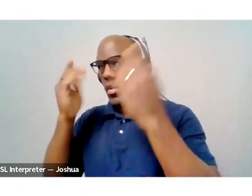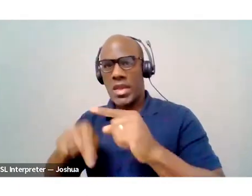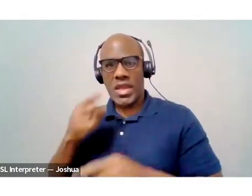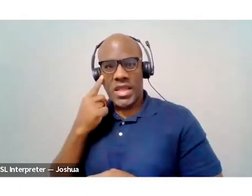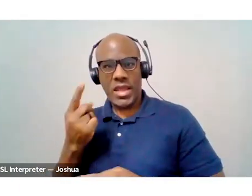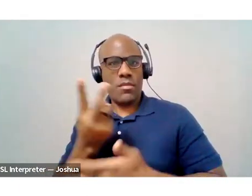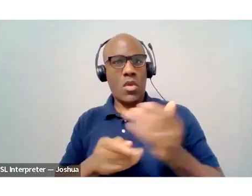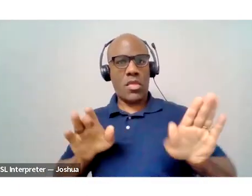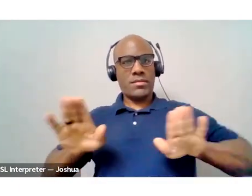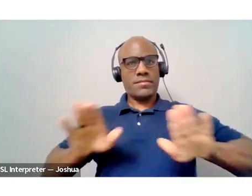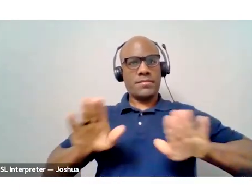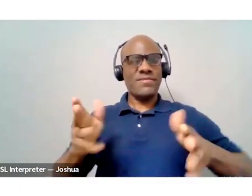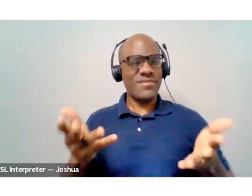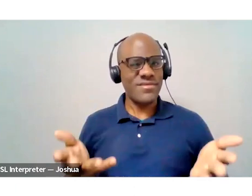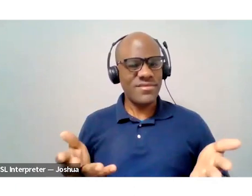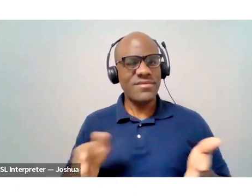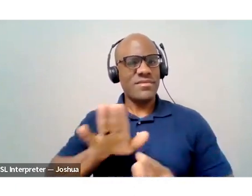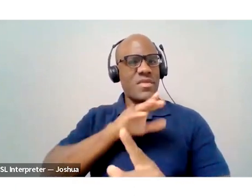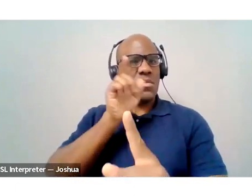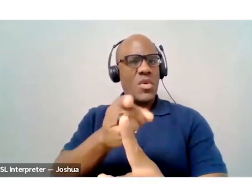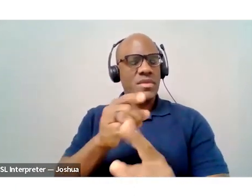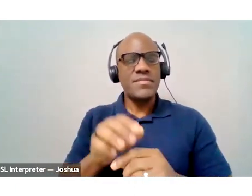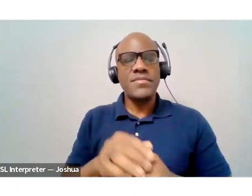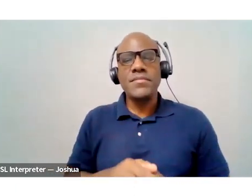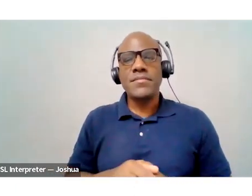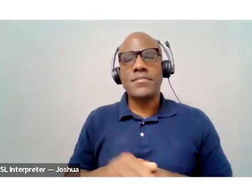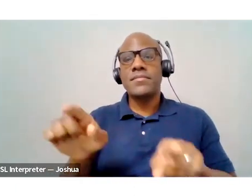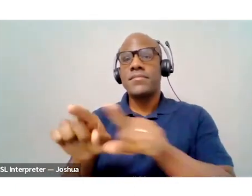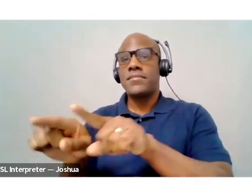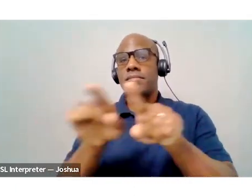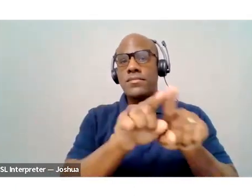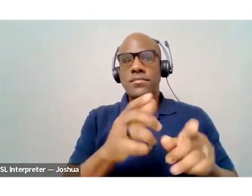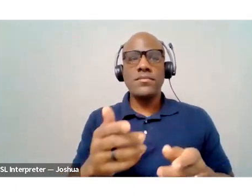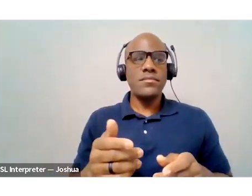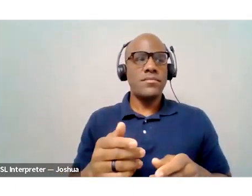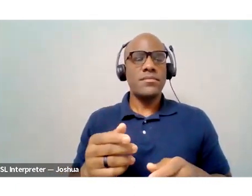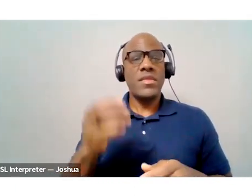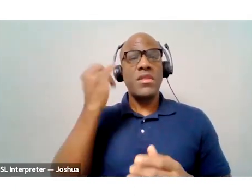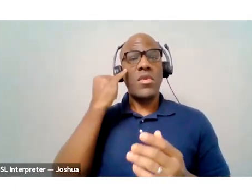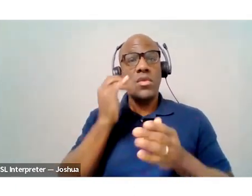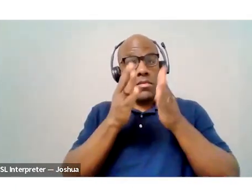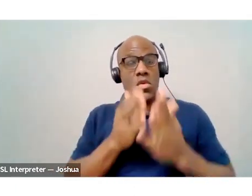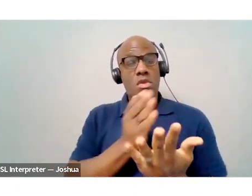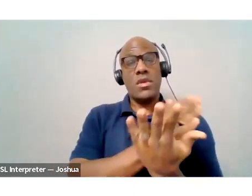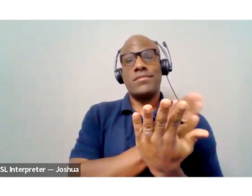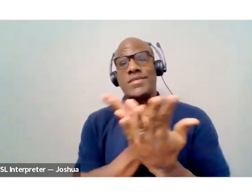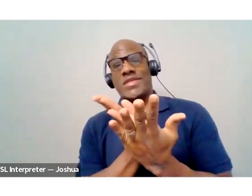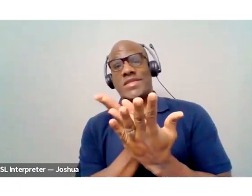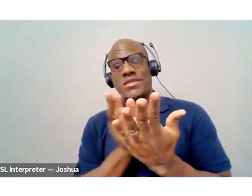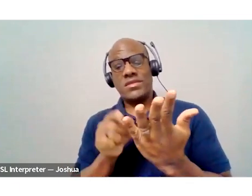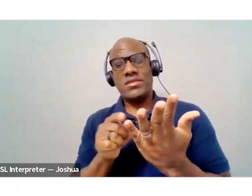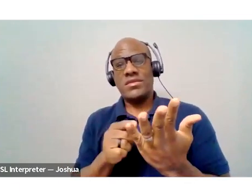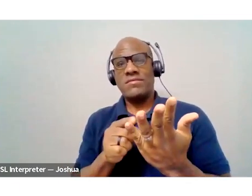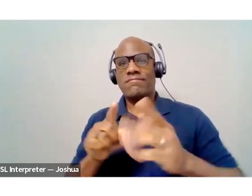danger of being in, and I didn't explain this, the extremity of being only in the open heart is that